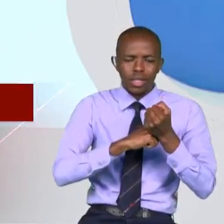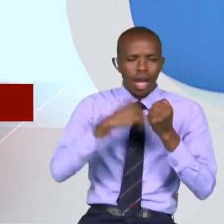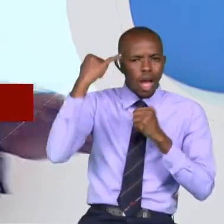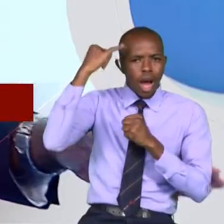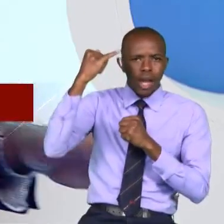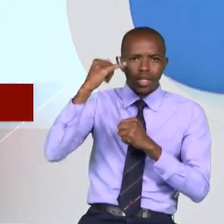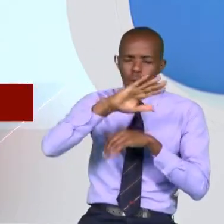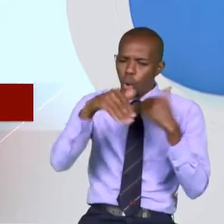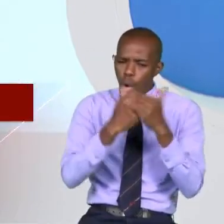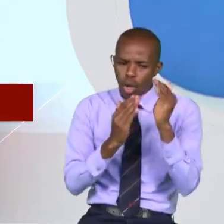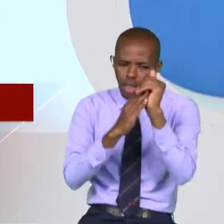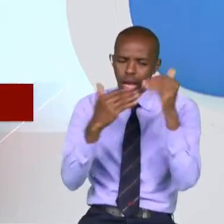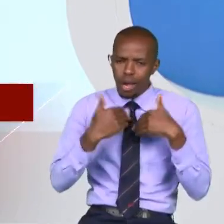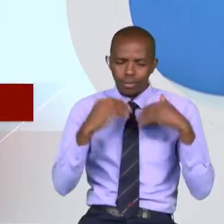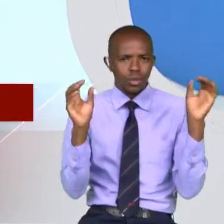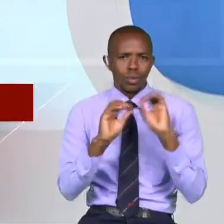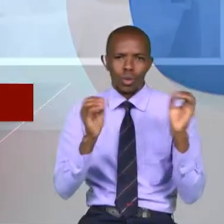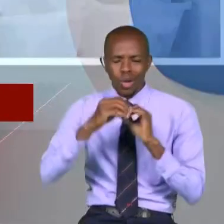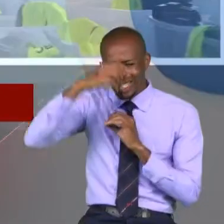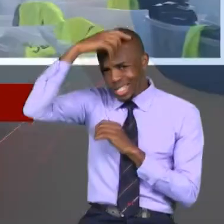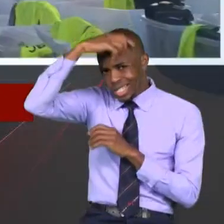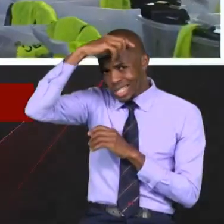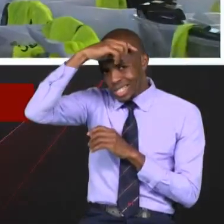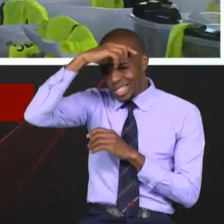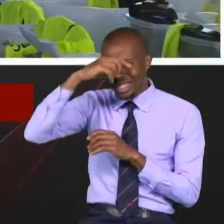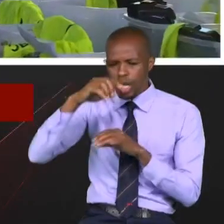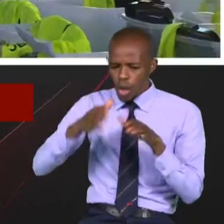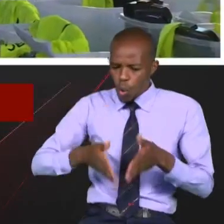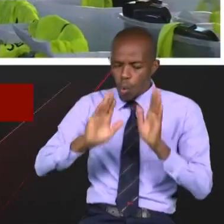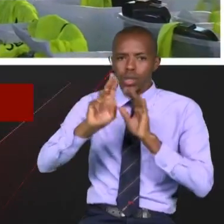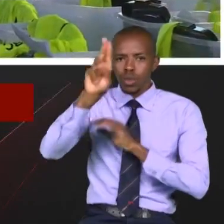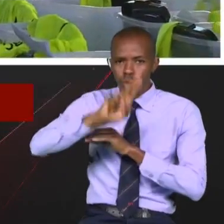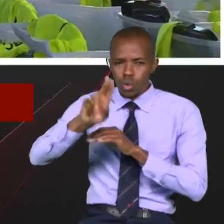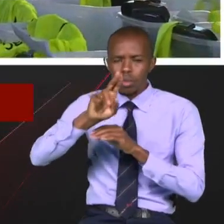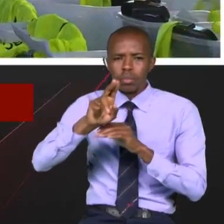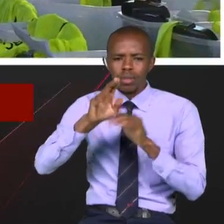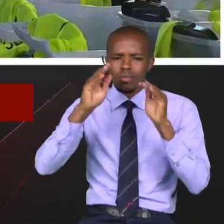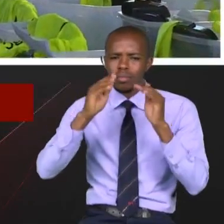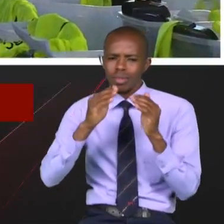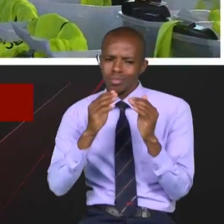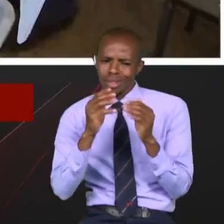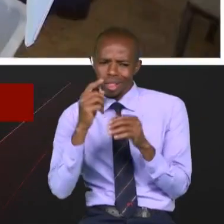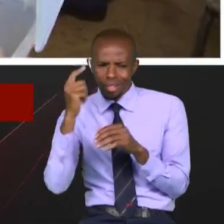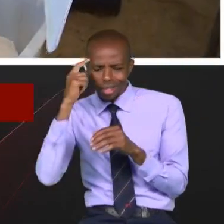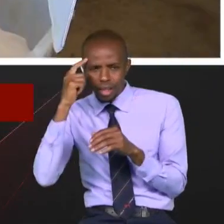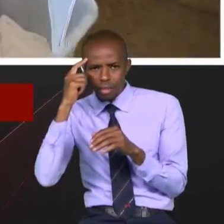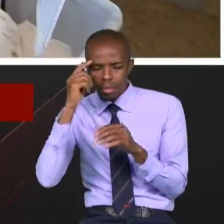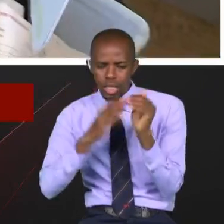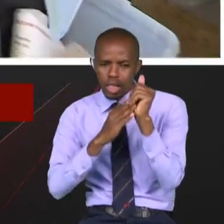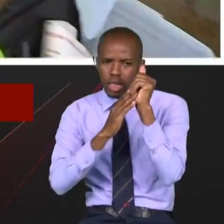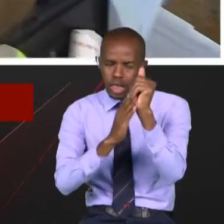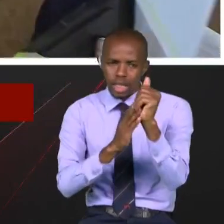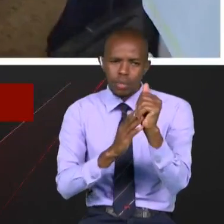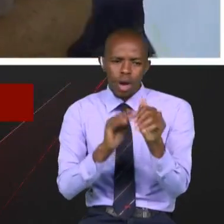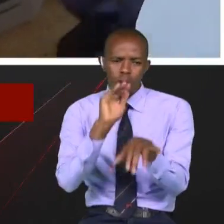of all the leaders having degrees, because degree is not the criteria you can use to gauge on leadership. If you were to ask me